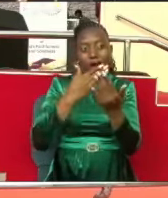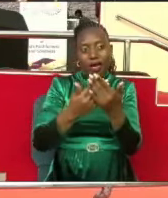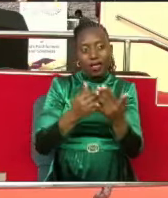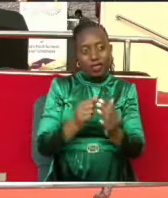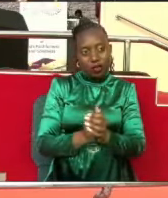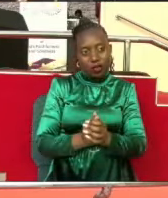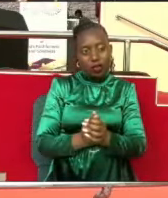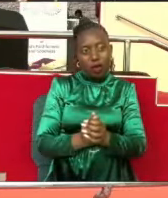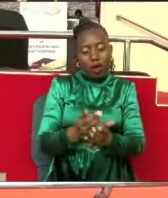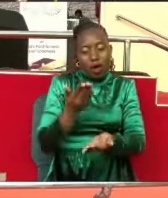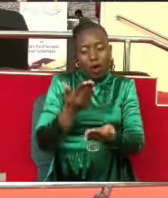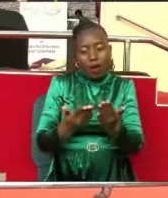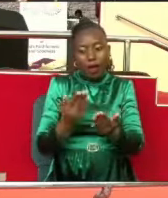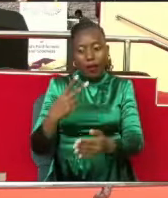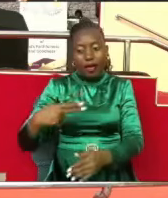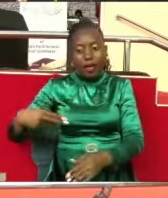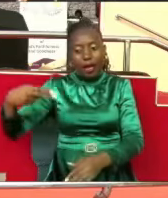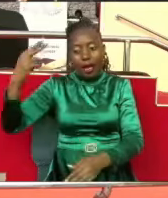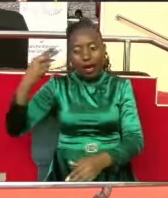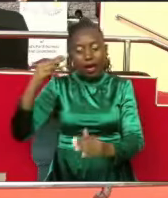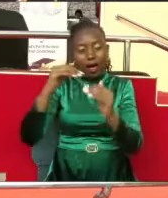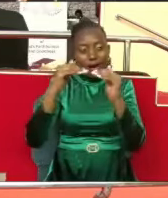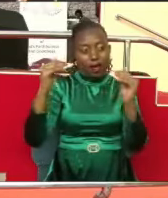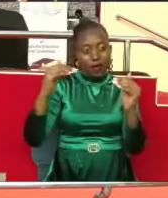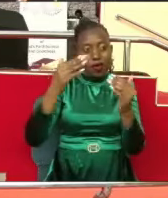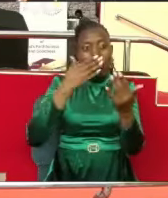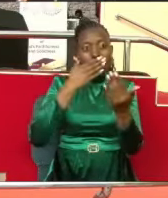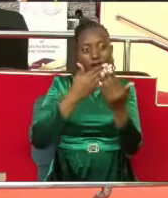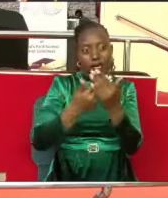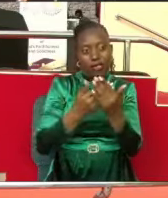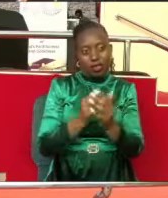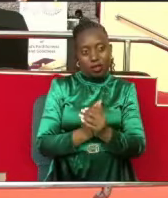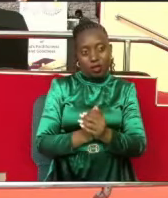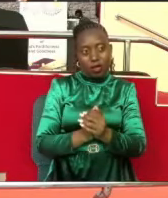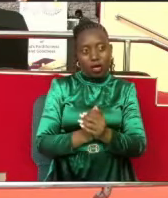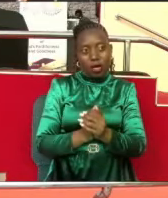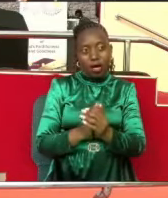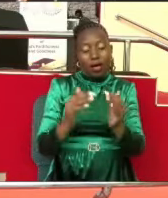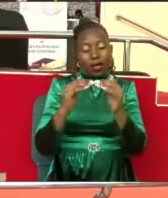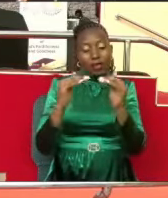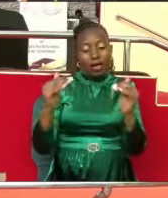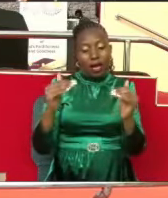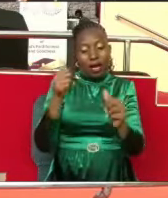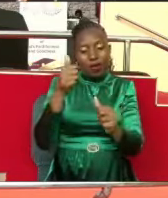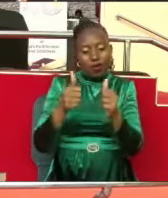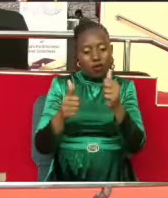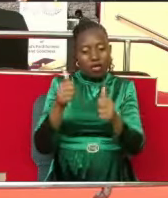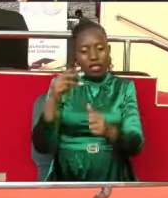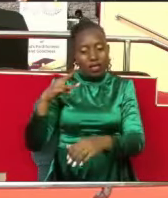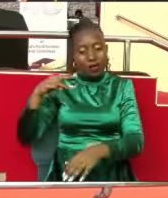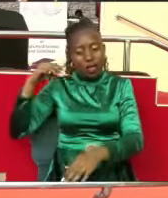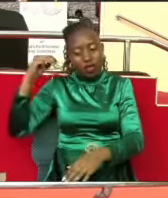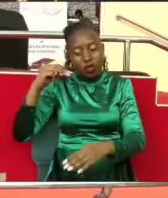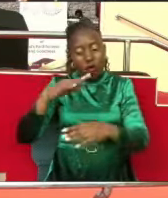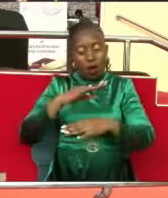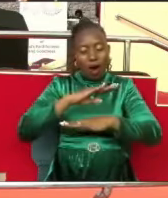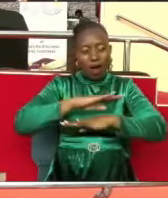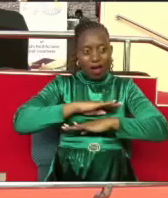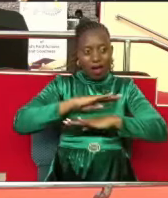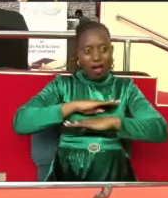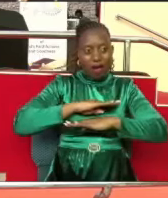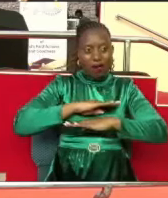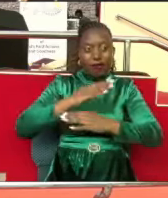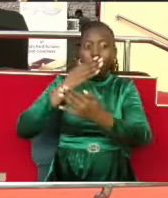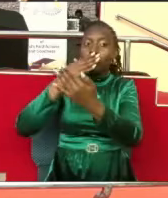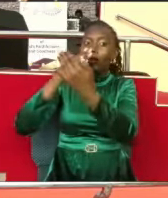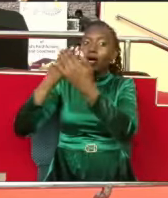the higher level of gratitude. Ama kiwango cha juu cha shukrani. It's a level that is mature enough to thank God in challenges.